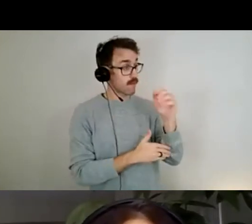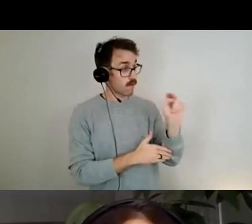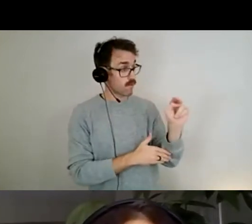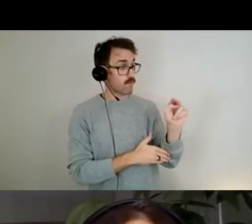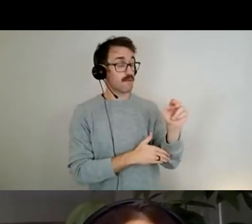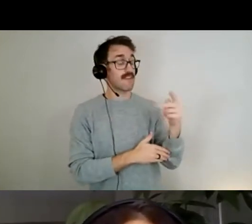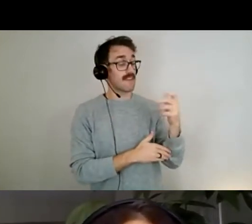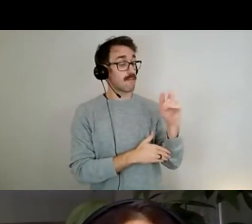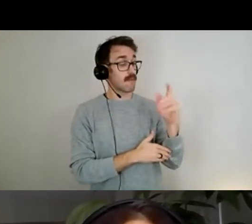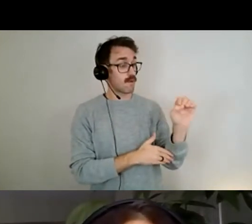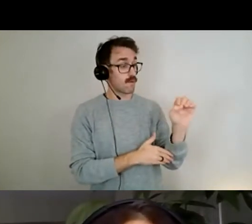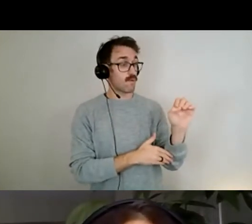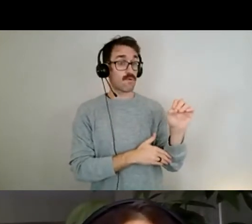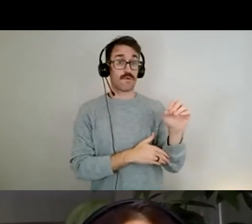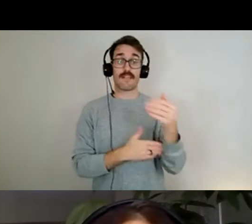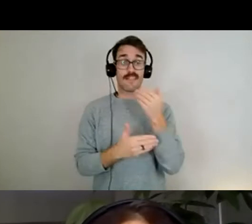attendee, and goodbye.